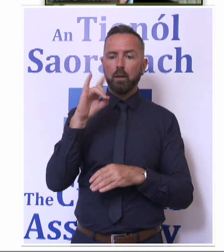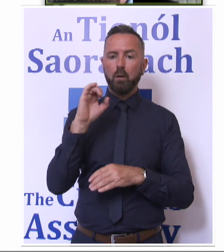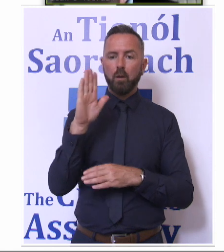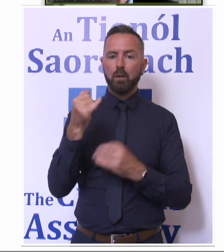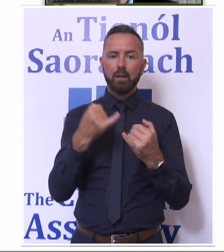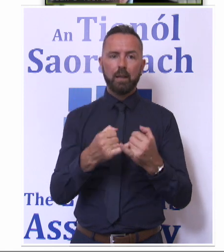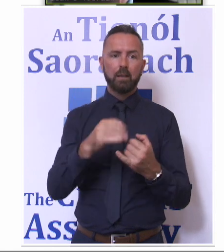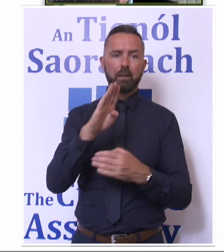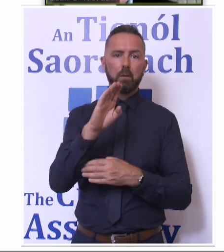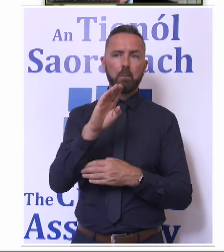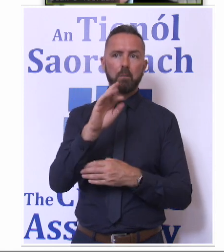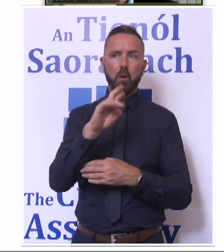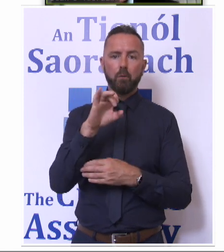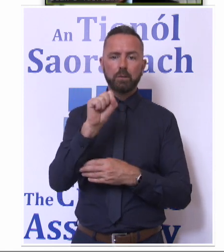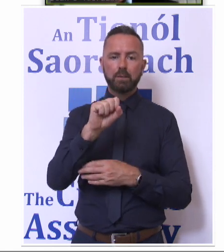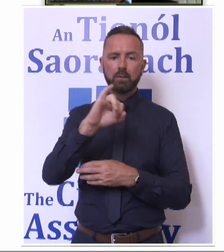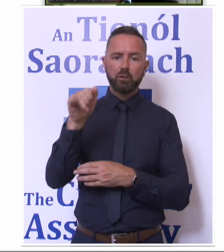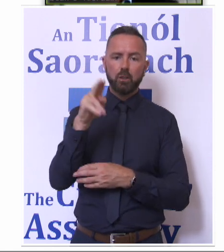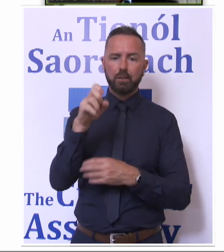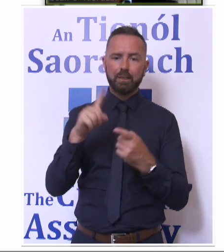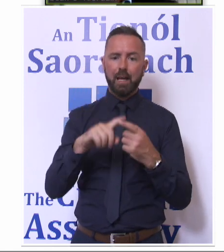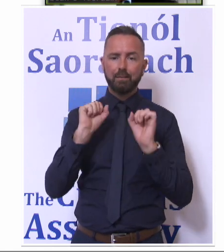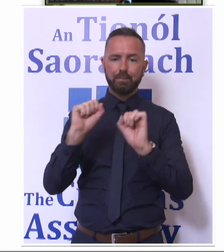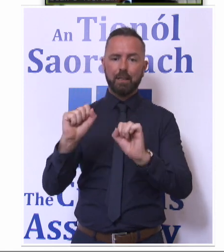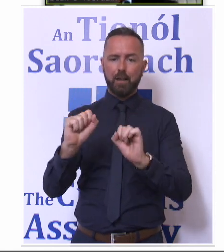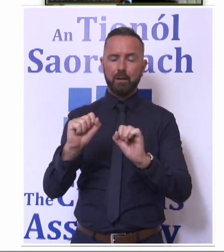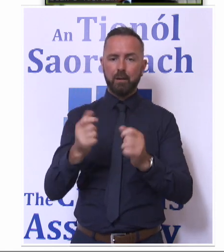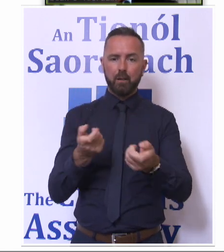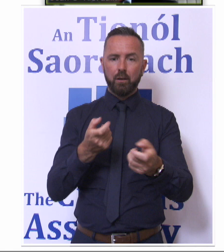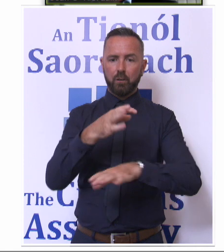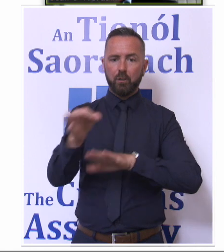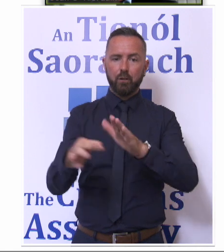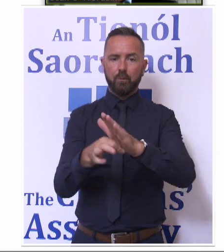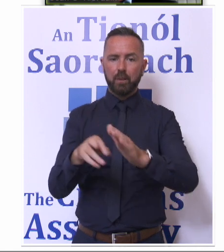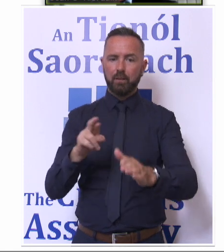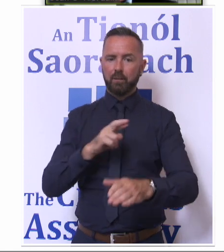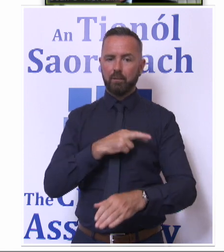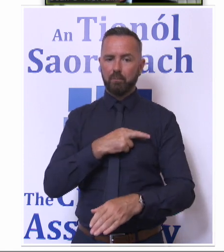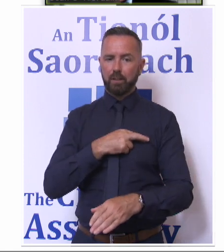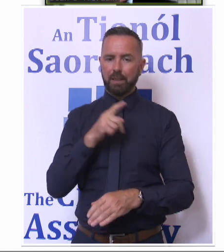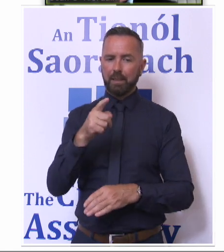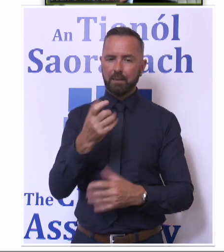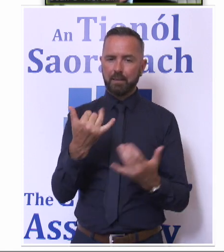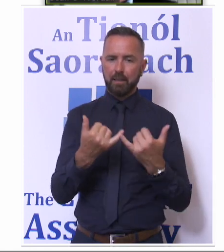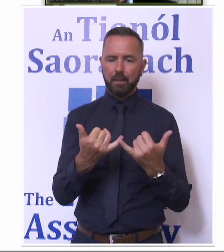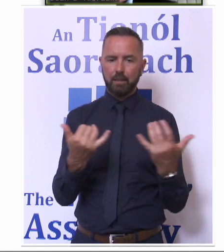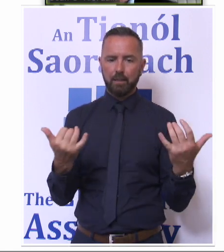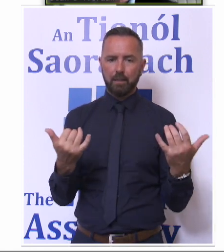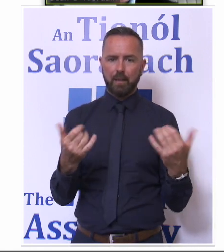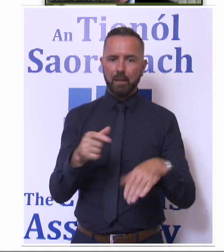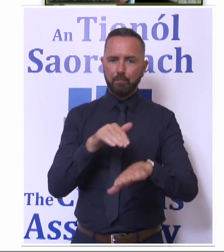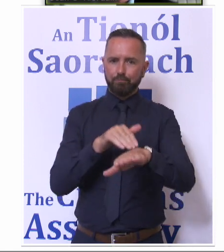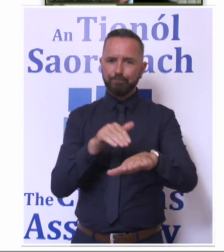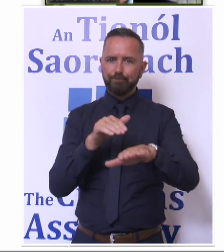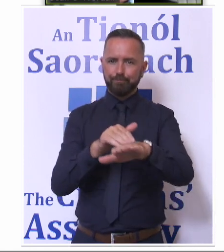and the Conservative government. And I think it's fair to say he's been a real stone in the shoe